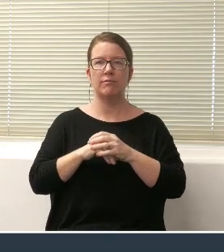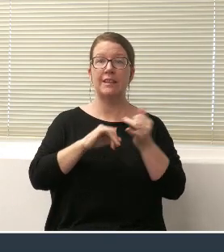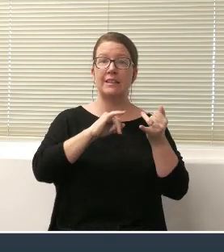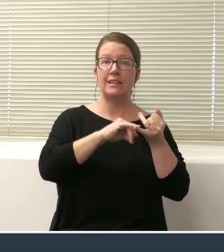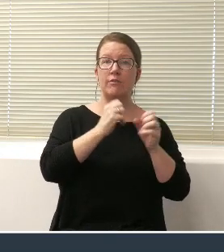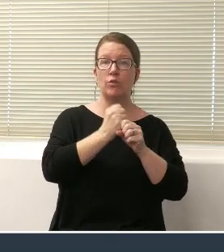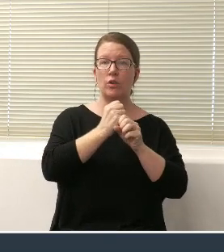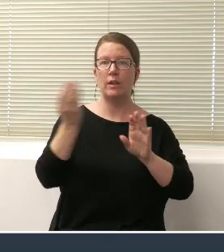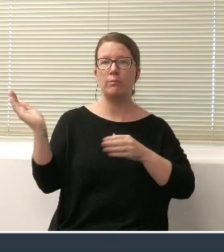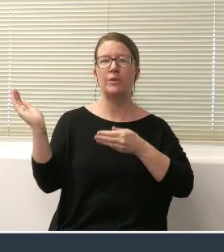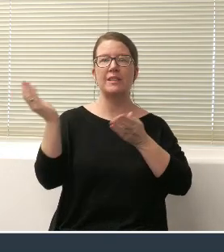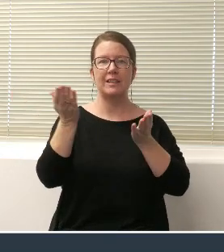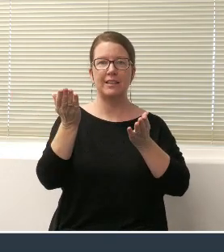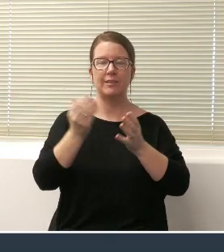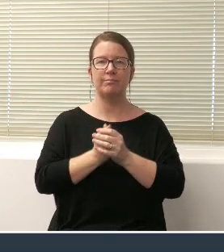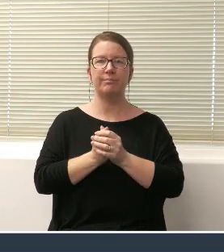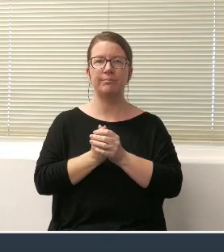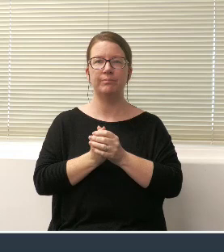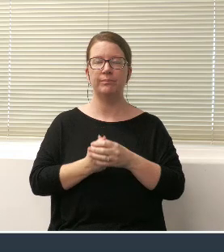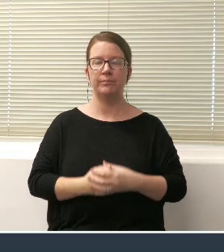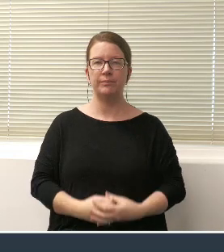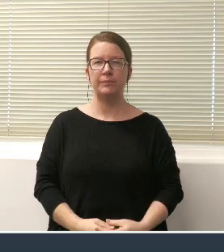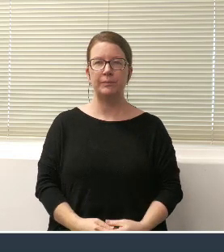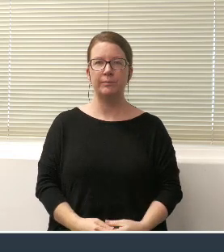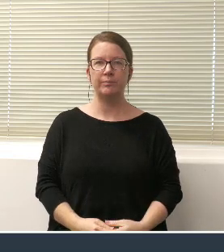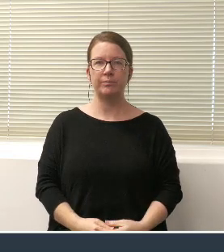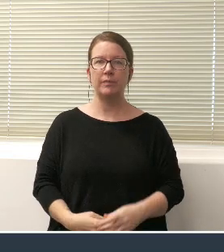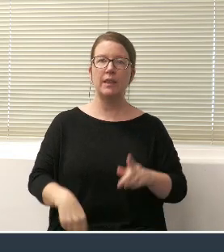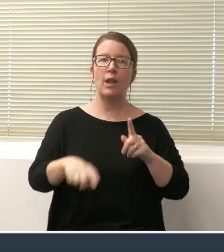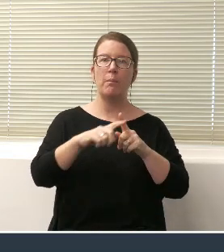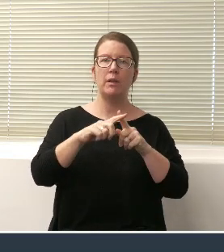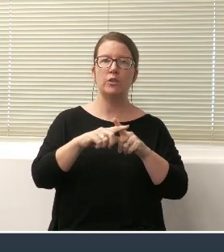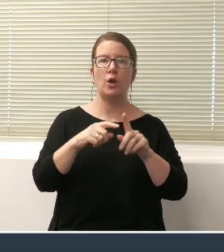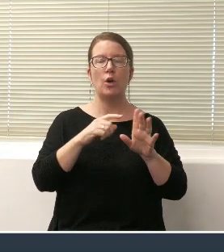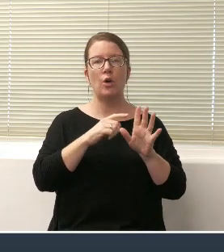Gregory presenting for us in Furness and Alistair.